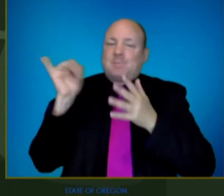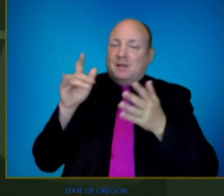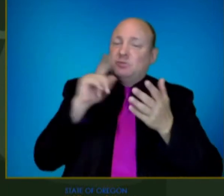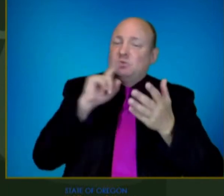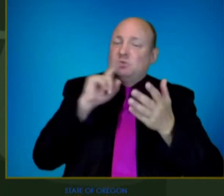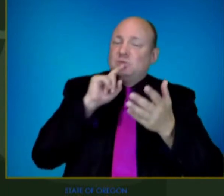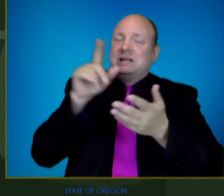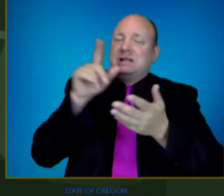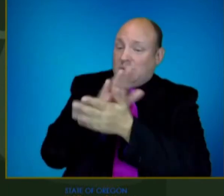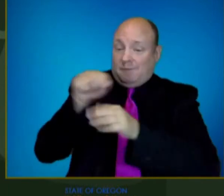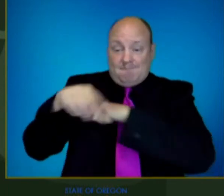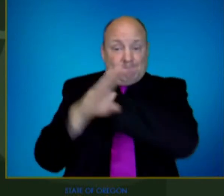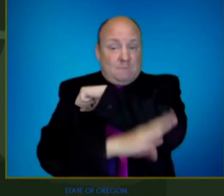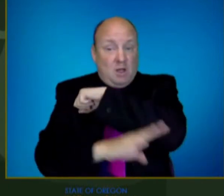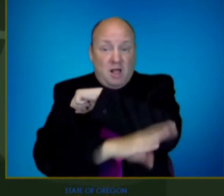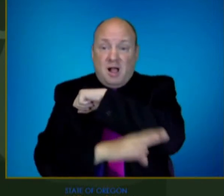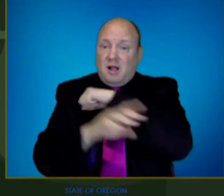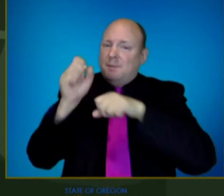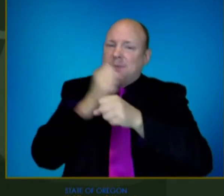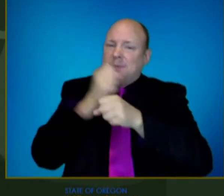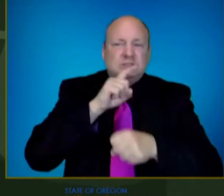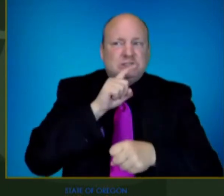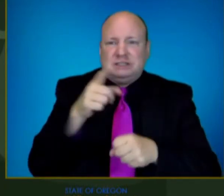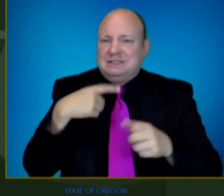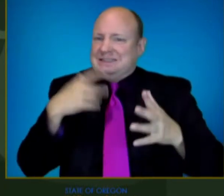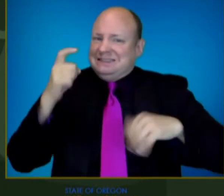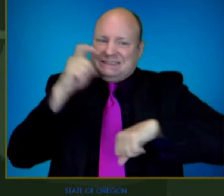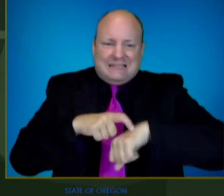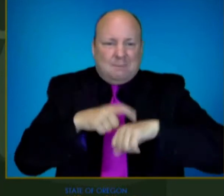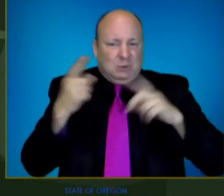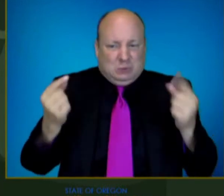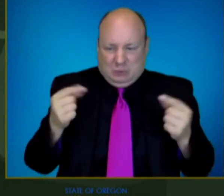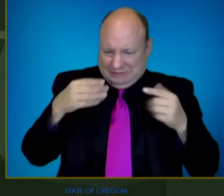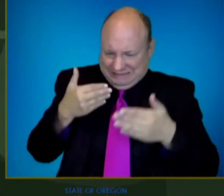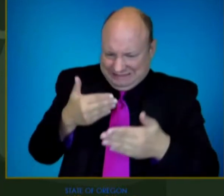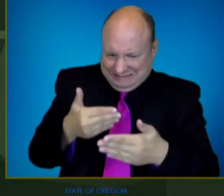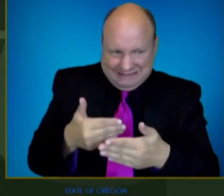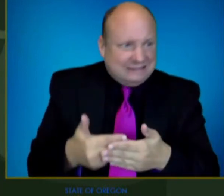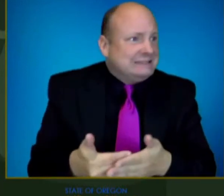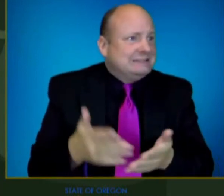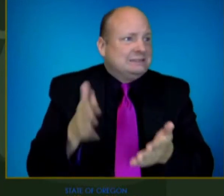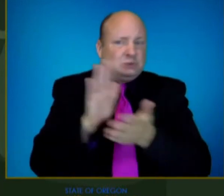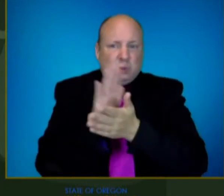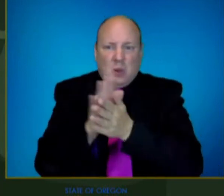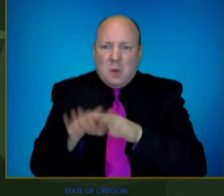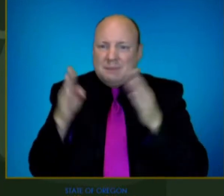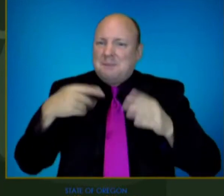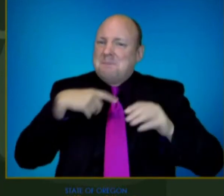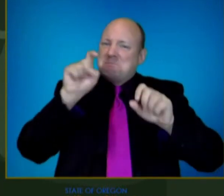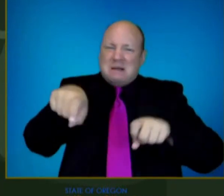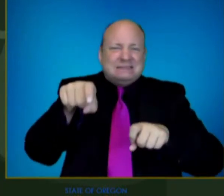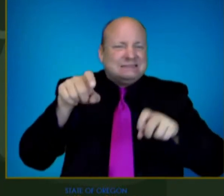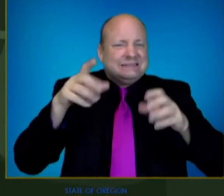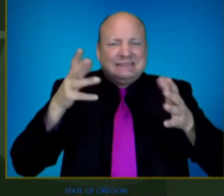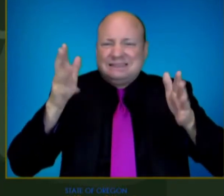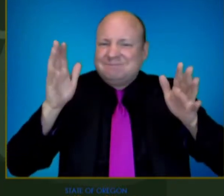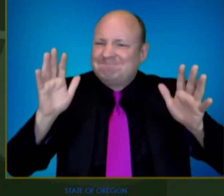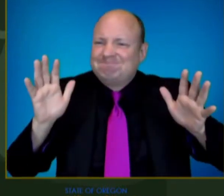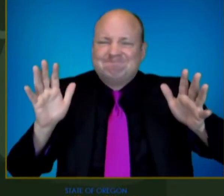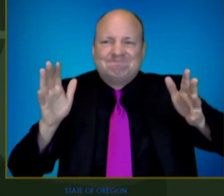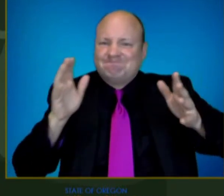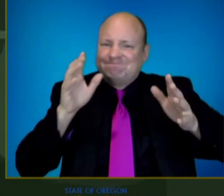full time. As you well know, our kids absolutely need the type of education that in-person